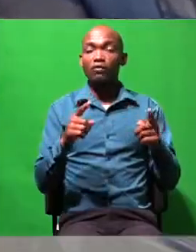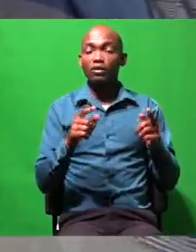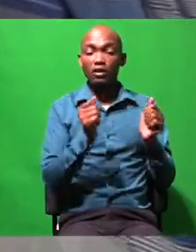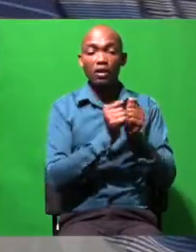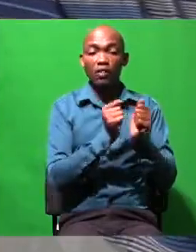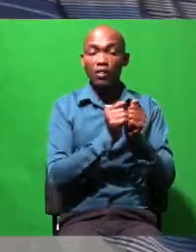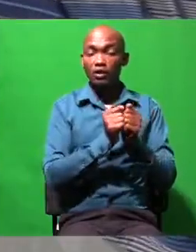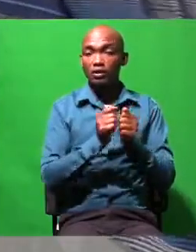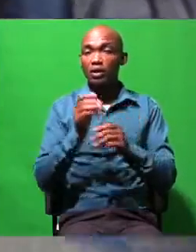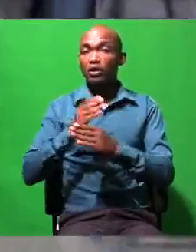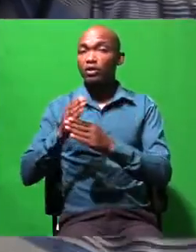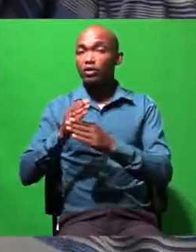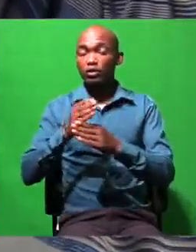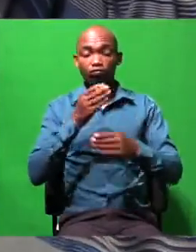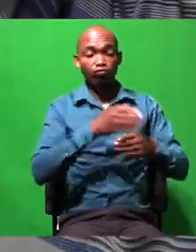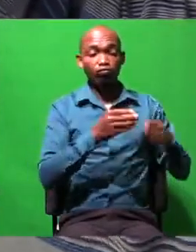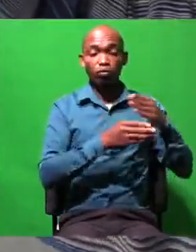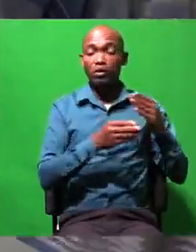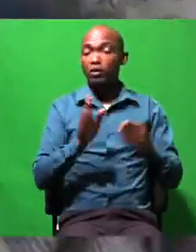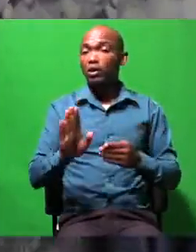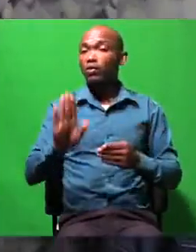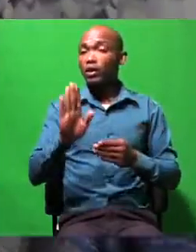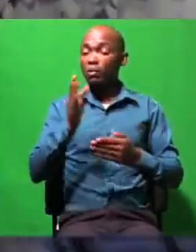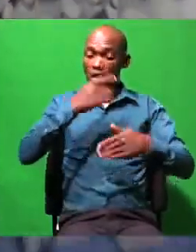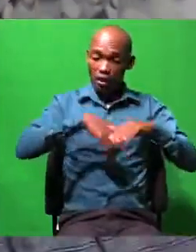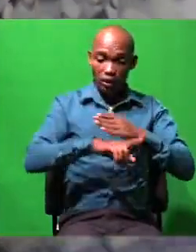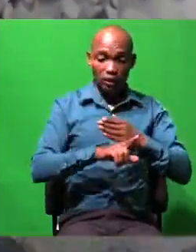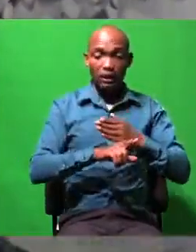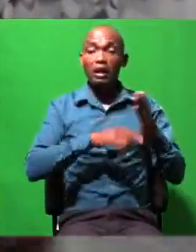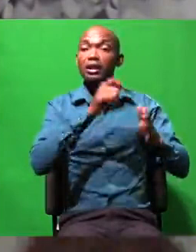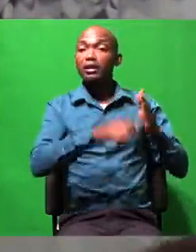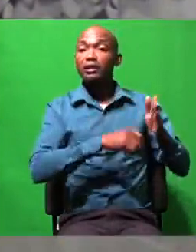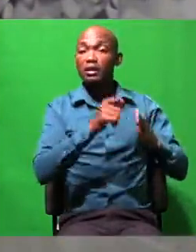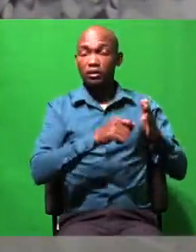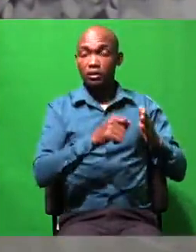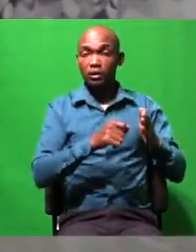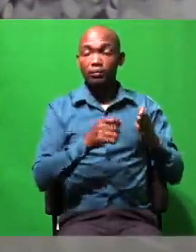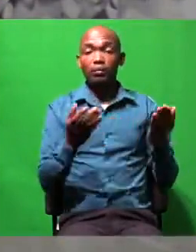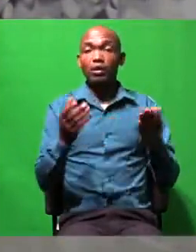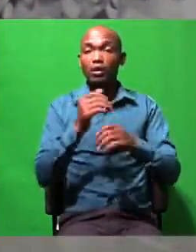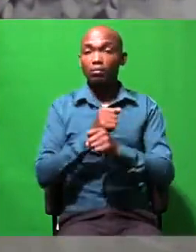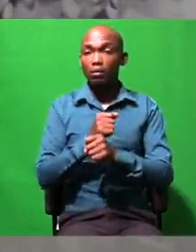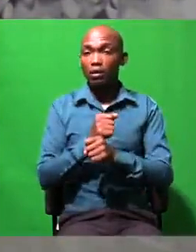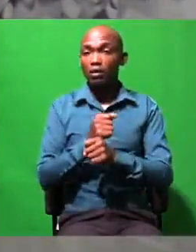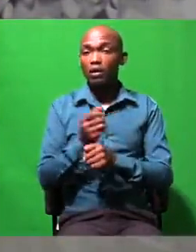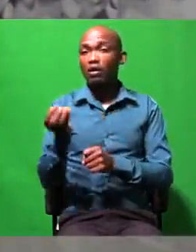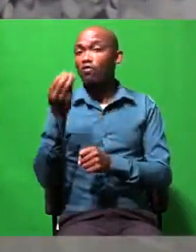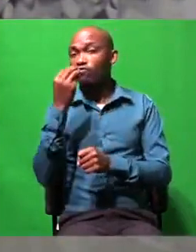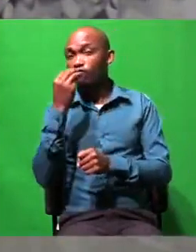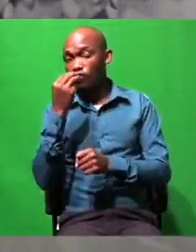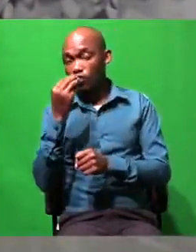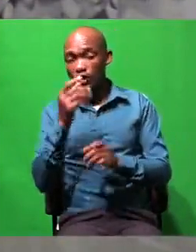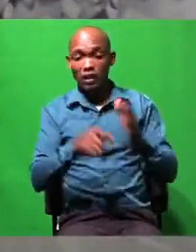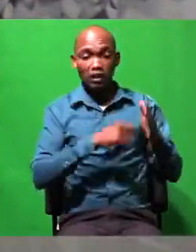different element used to build them, and also inside industry can be maybe food and